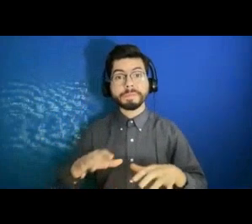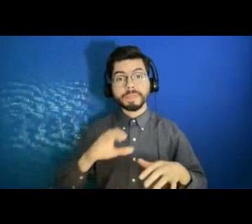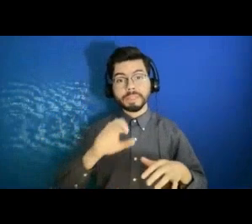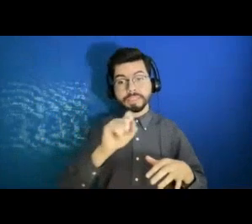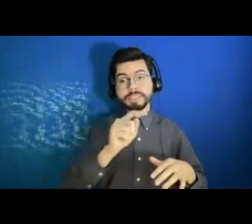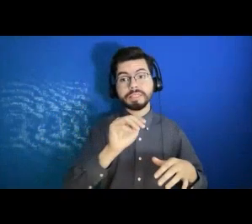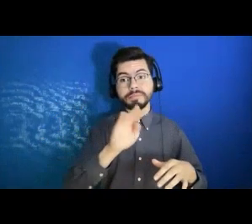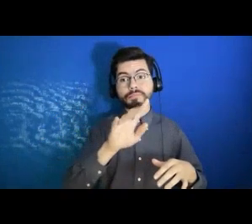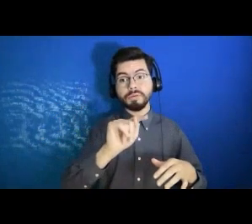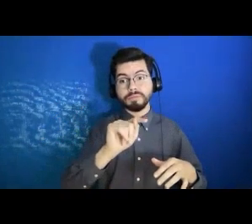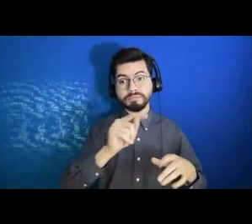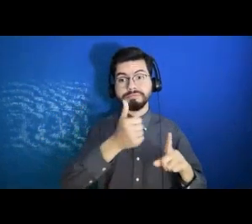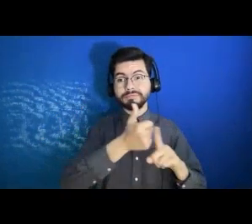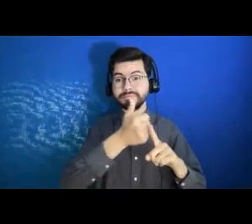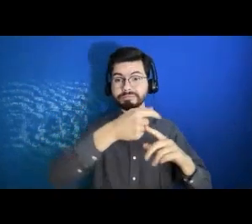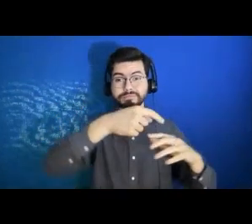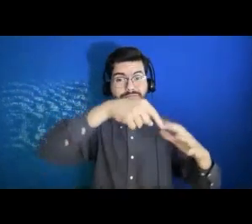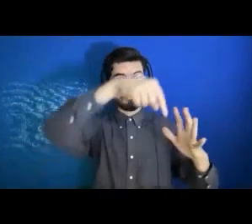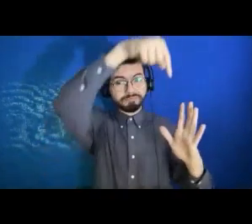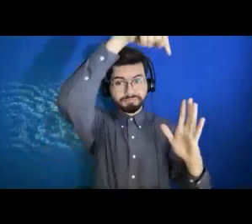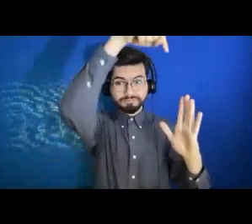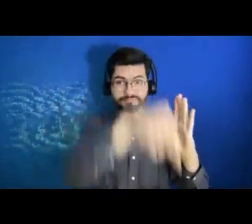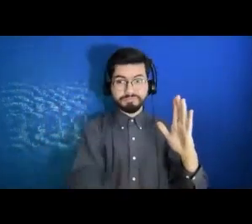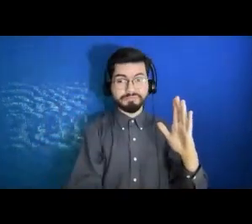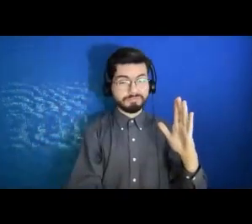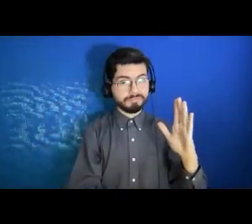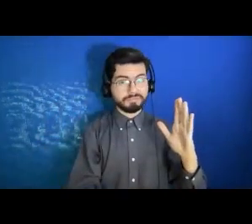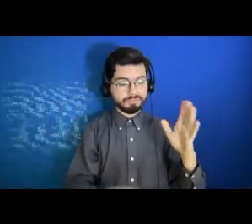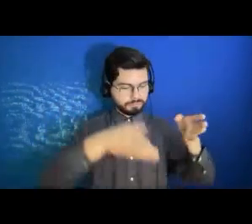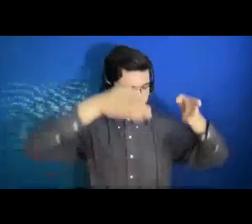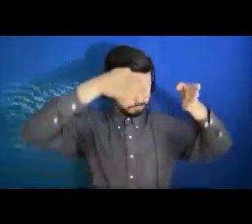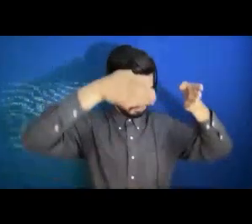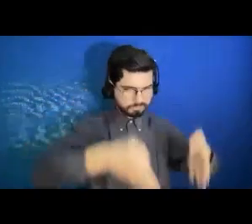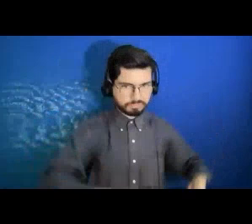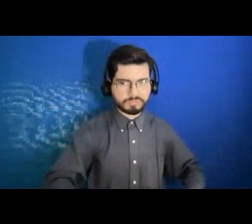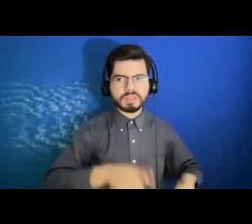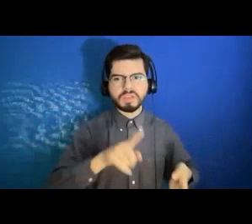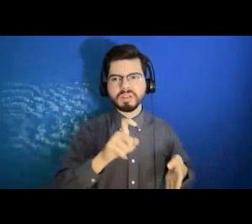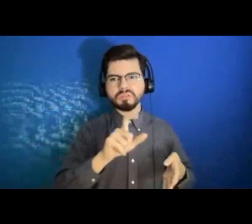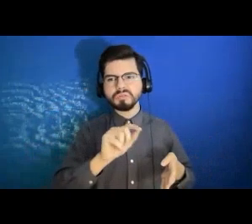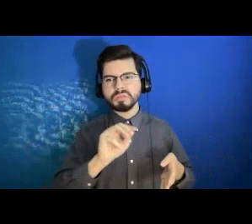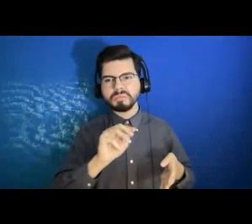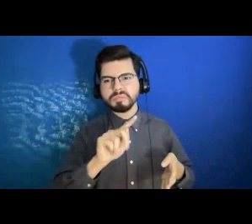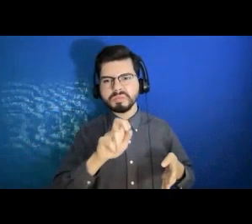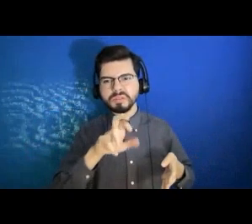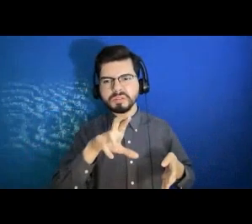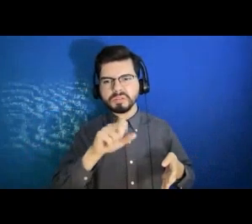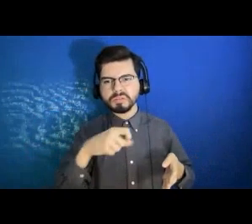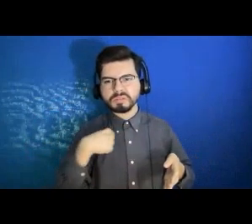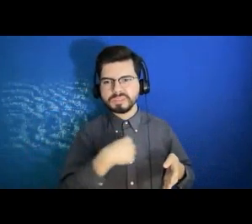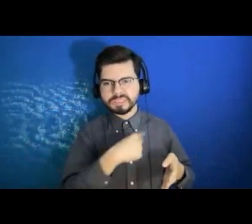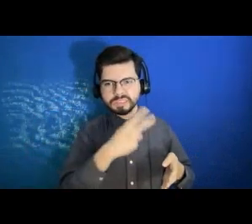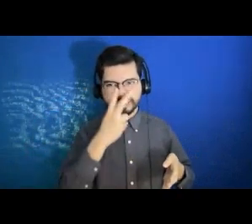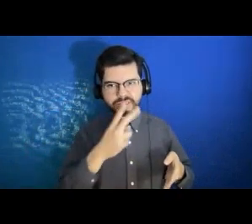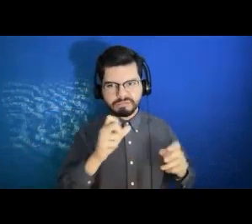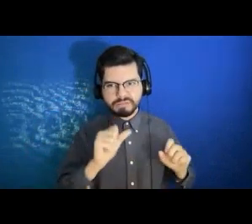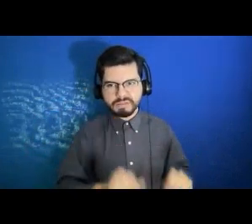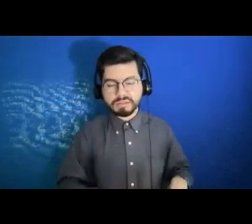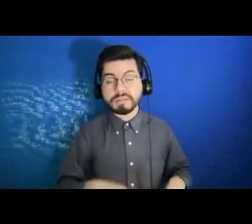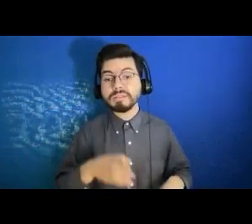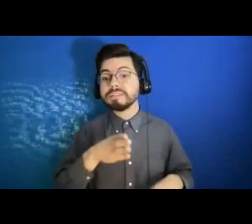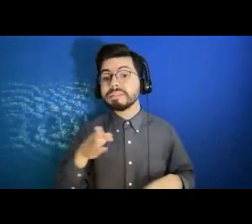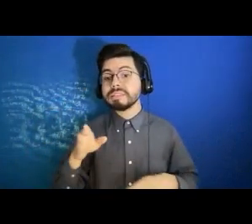completely vertical, all the way down to as far as we can see, which is about 120 meters, 140 meters. Cistern is